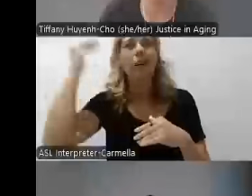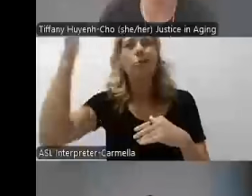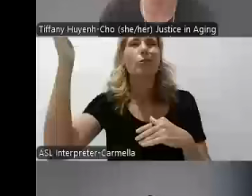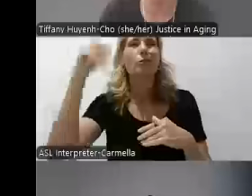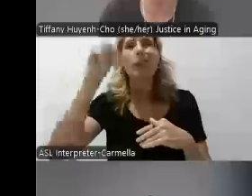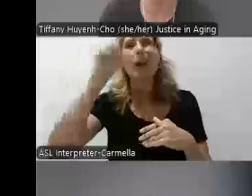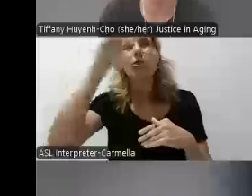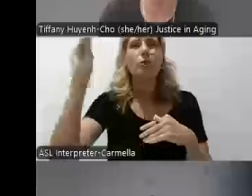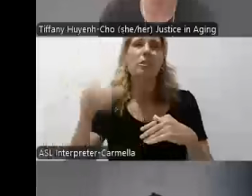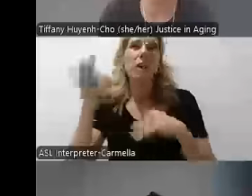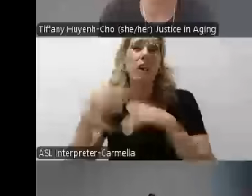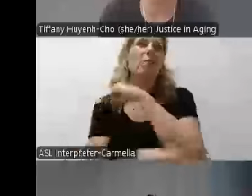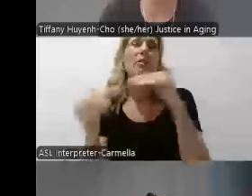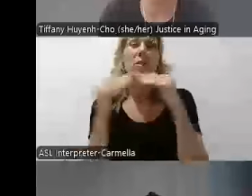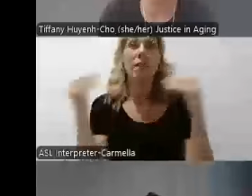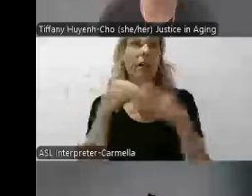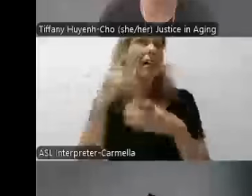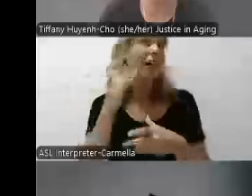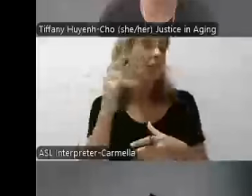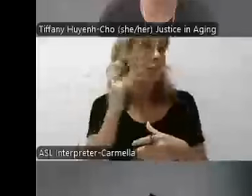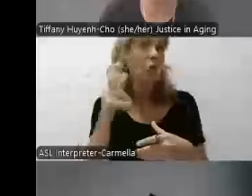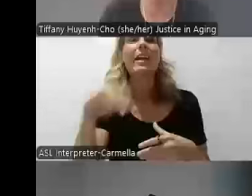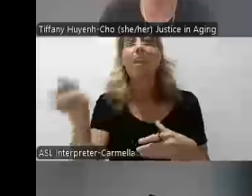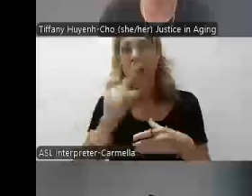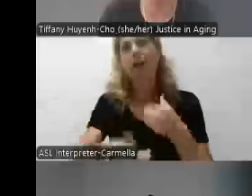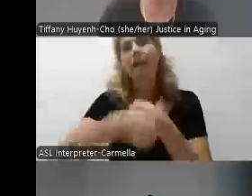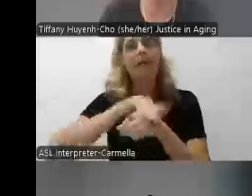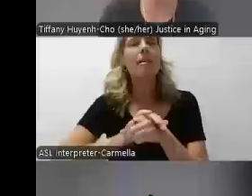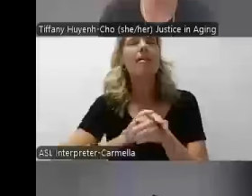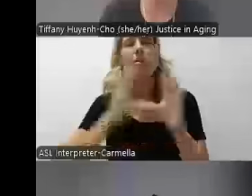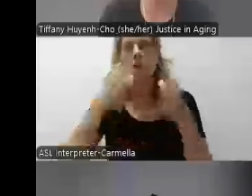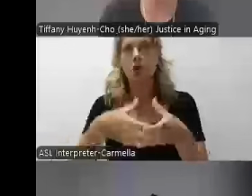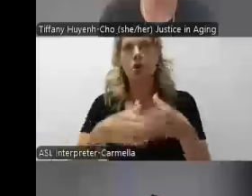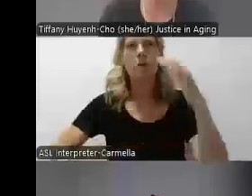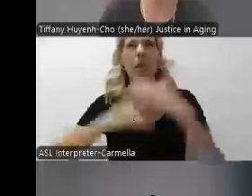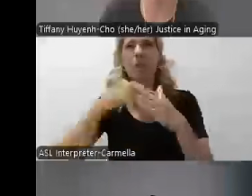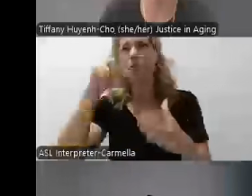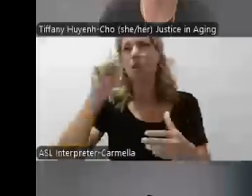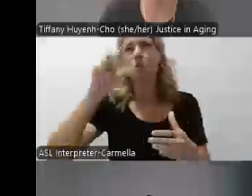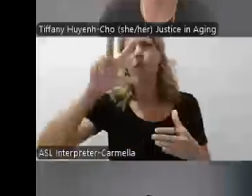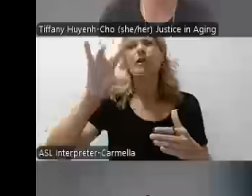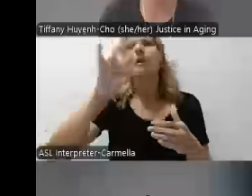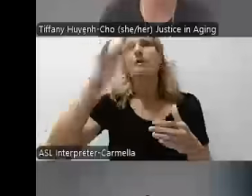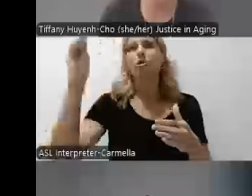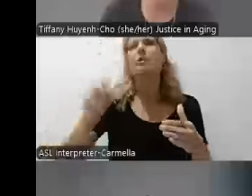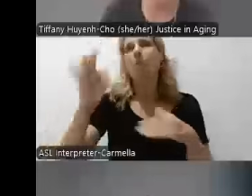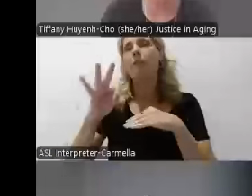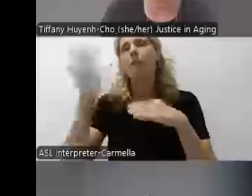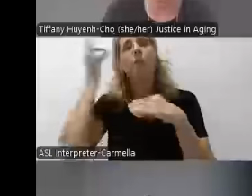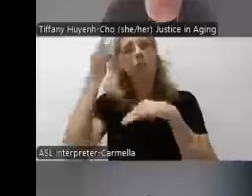federal poverty level. And then in California, they actually cover this group up to 138% of the federal poverty